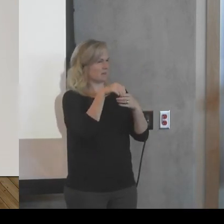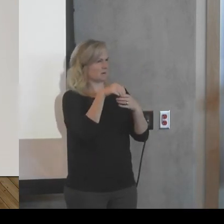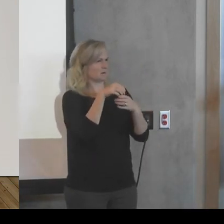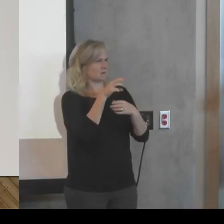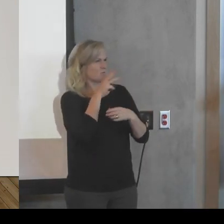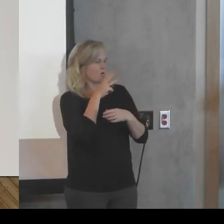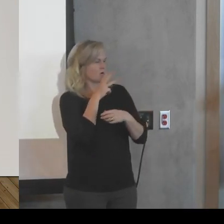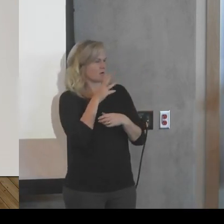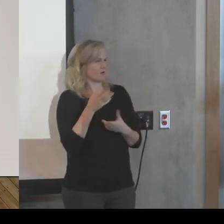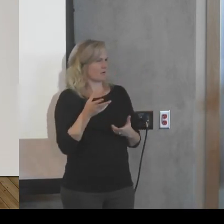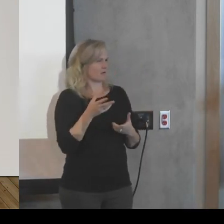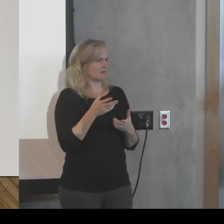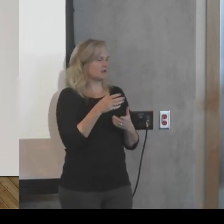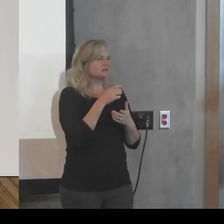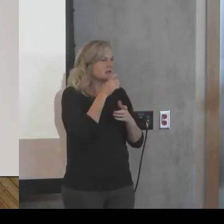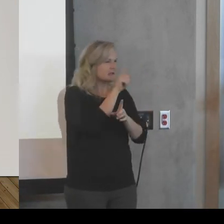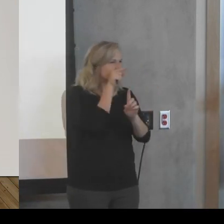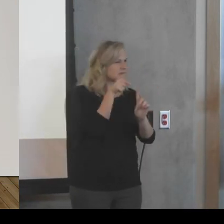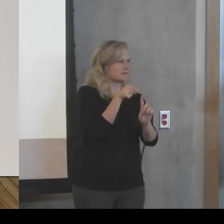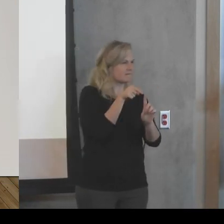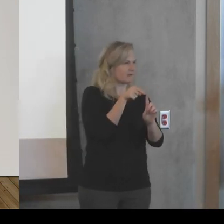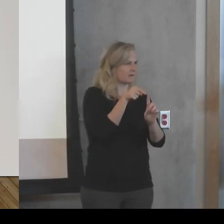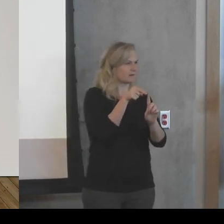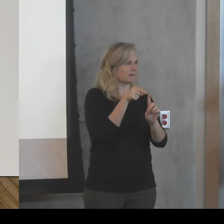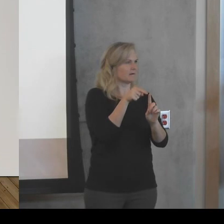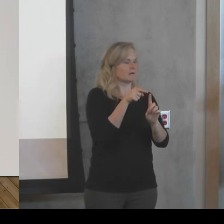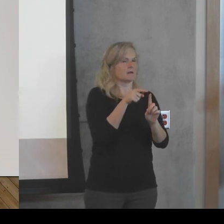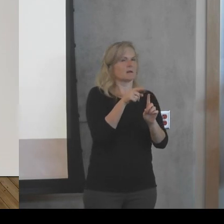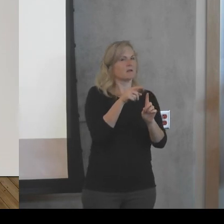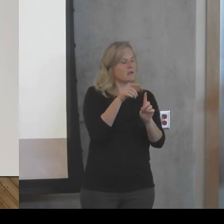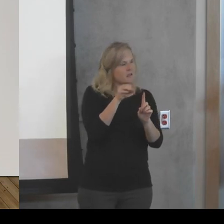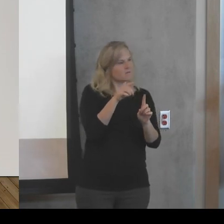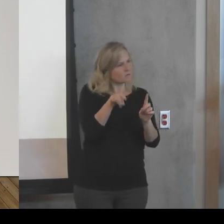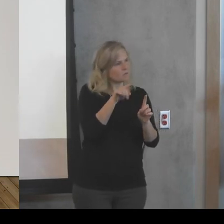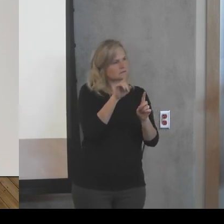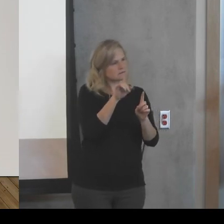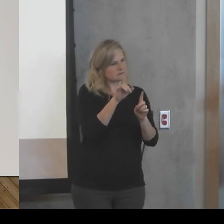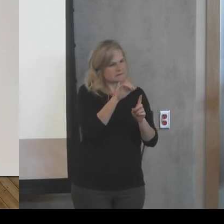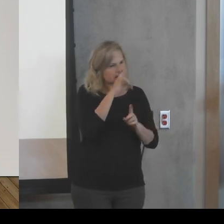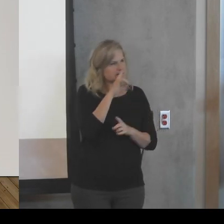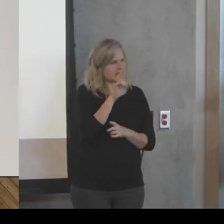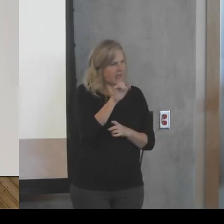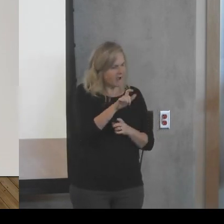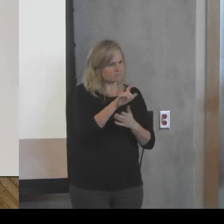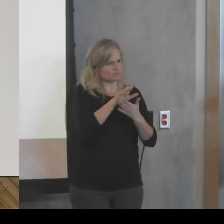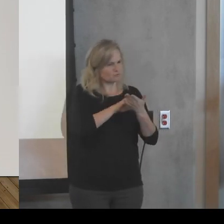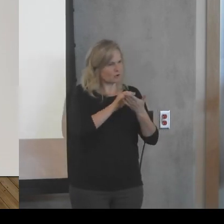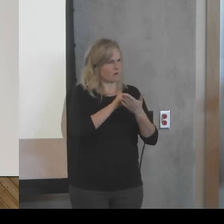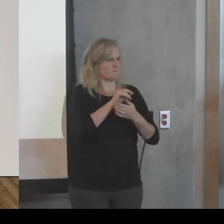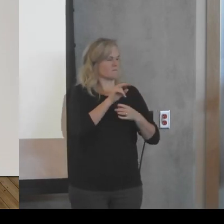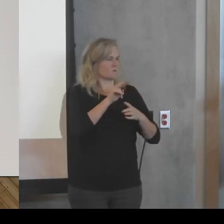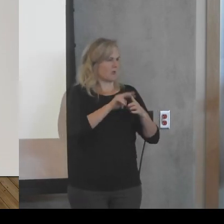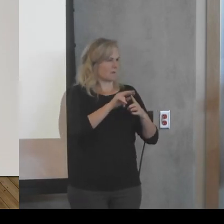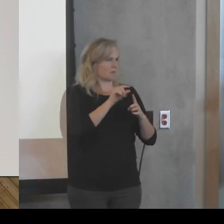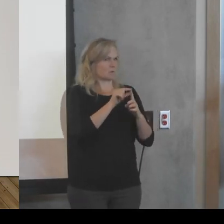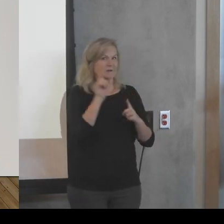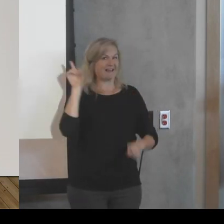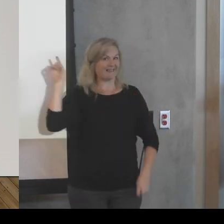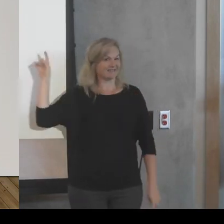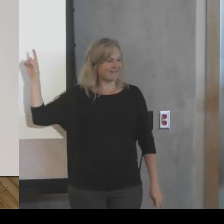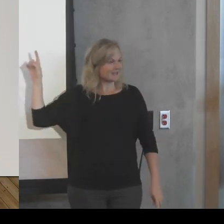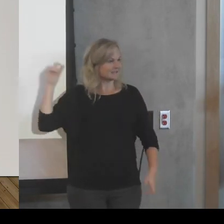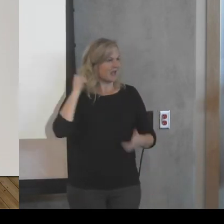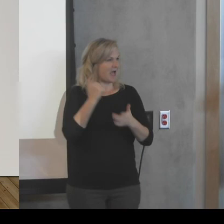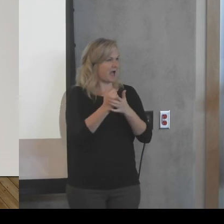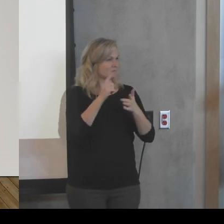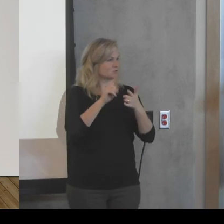really unspecific words. For kids that need to learn new vocabulary words, this really helps to anchor